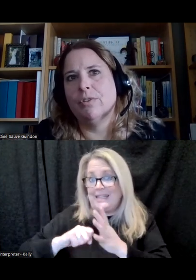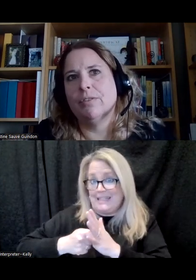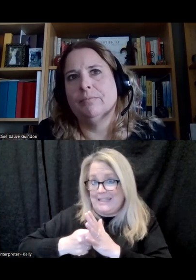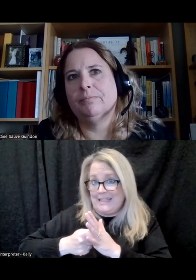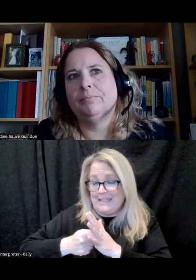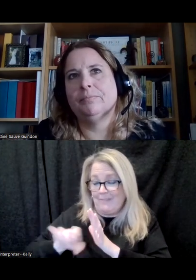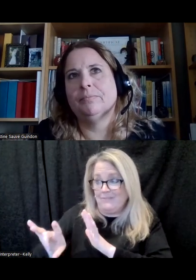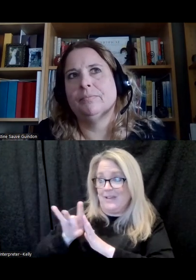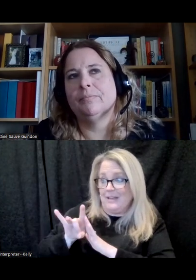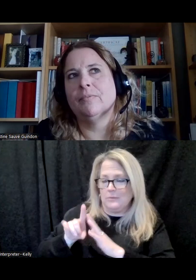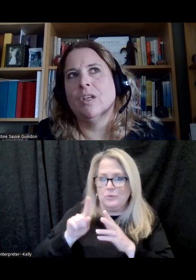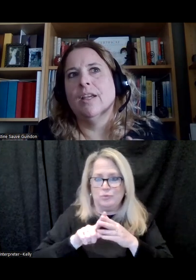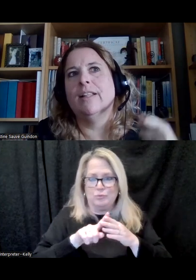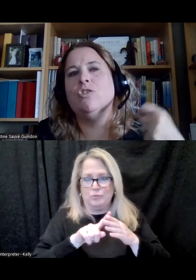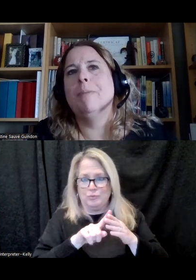your house.